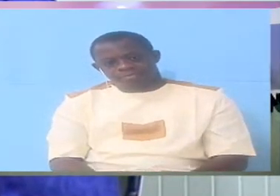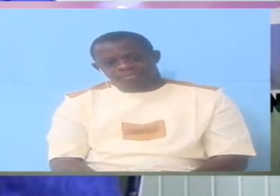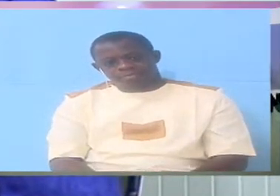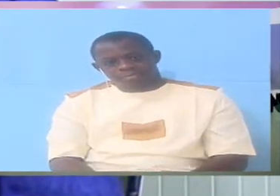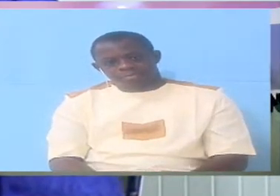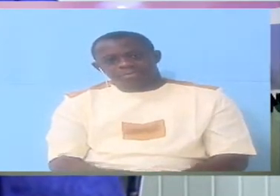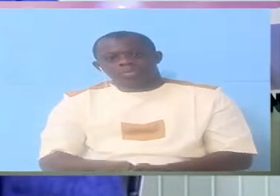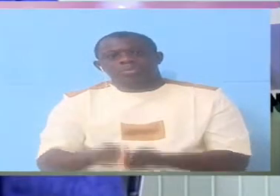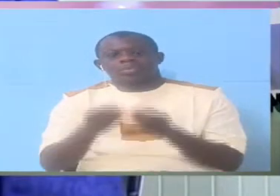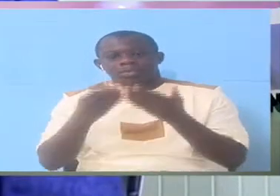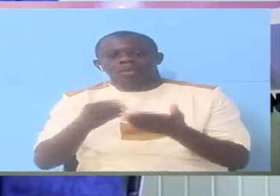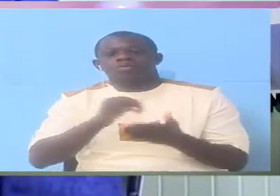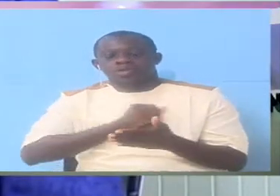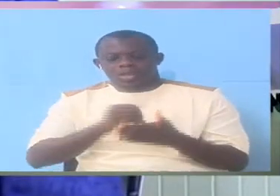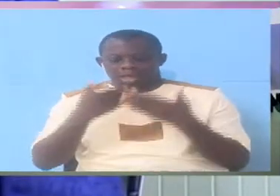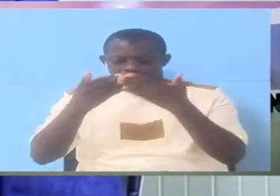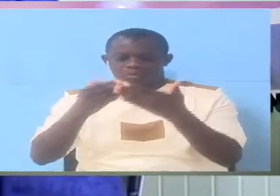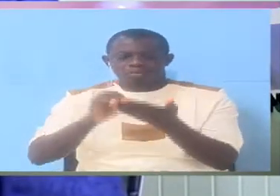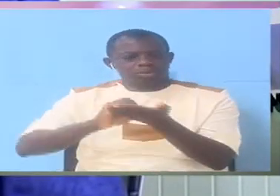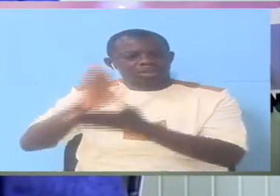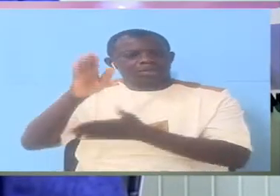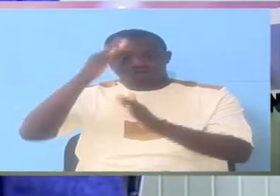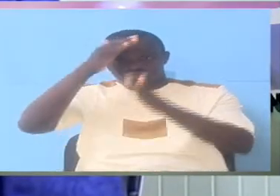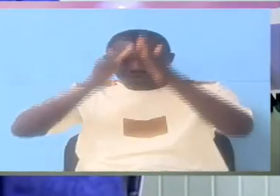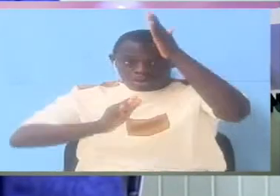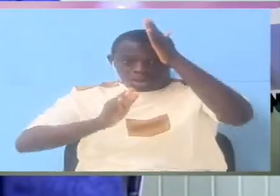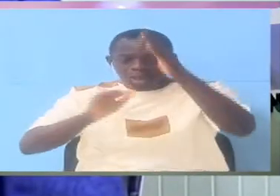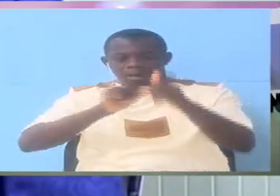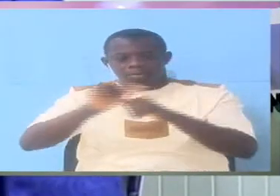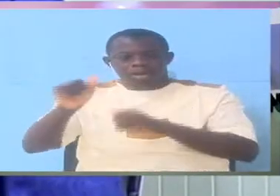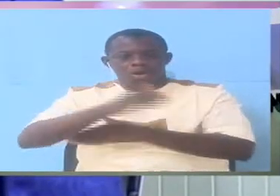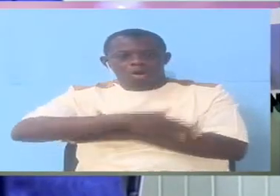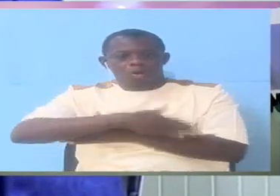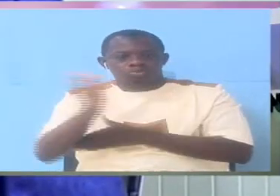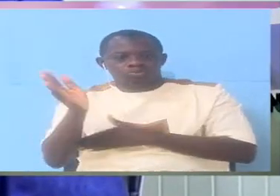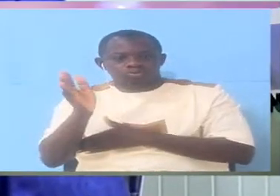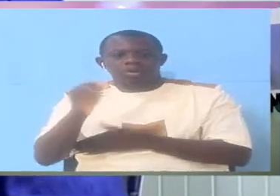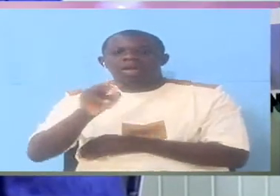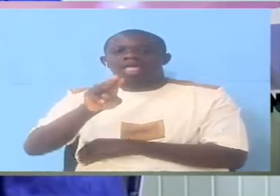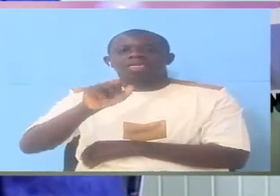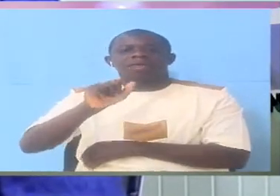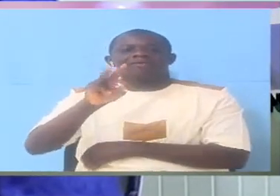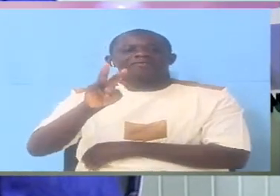Bundayele. Then he ordered the soldiers to open the gate to the Navy.